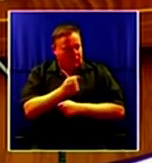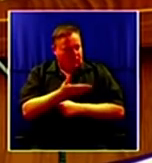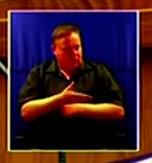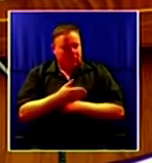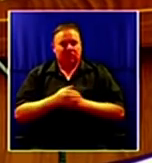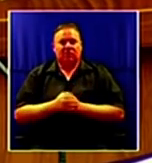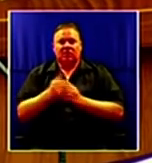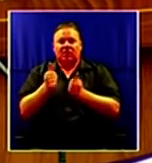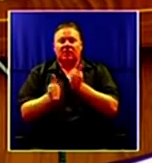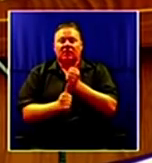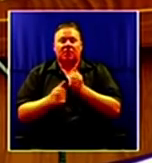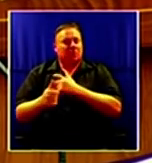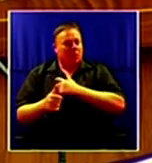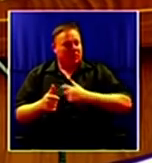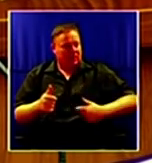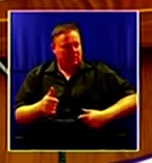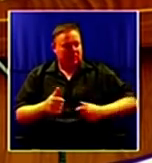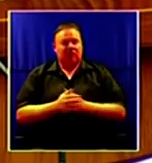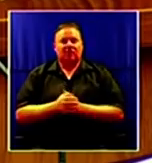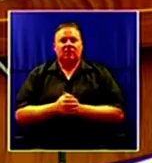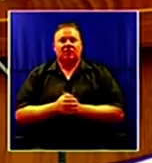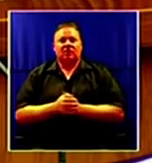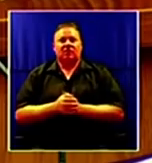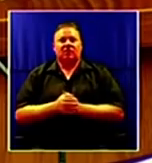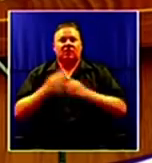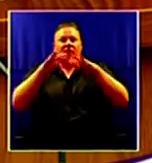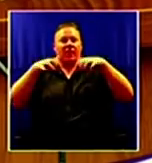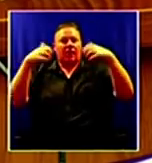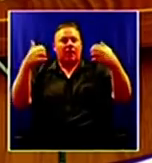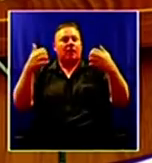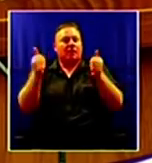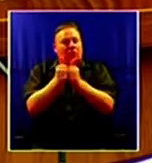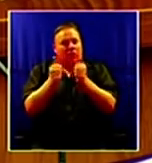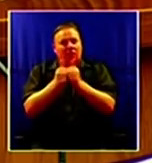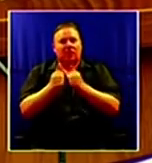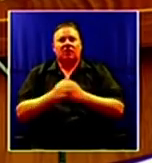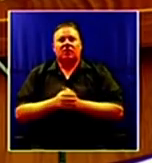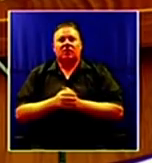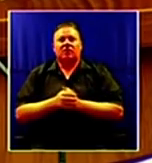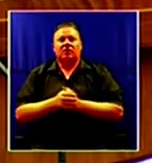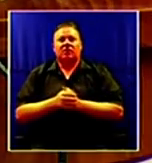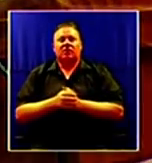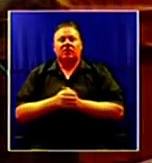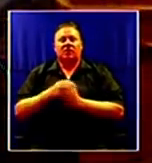Deputy President, Cabinet colleagues, Governor of the South African Reserve Bank,